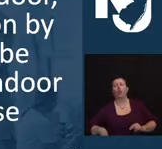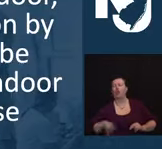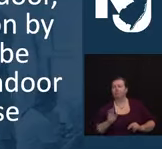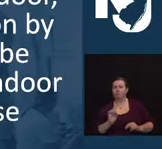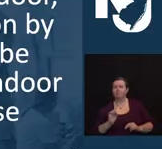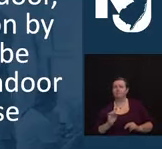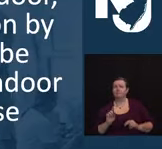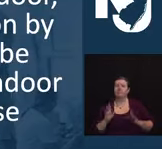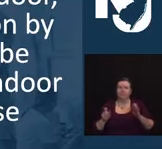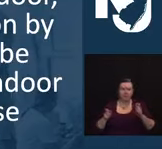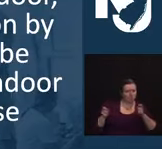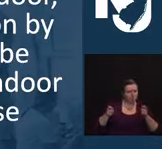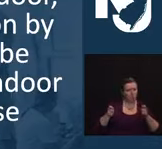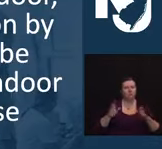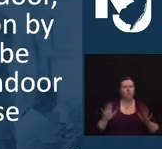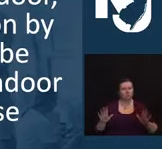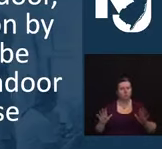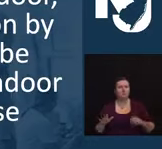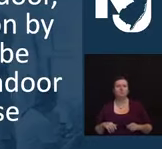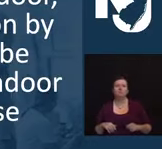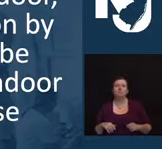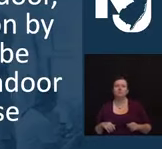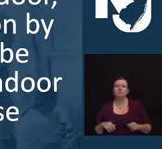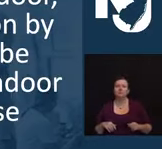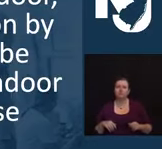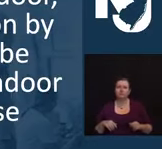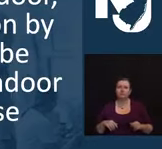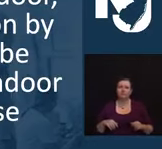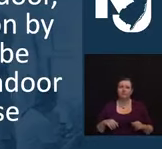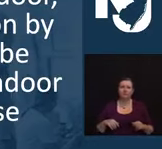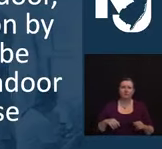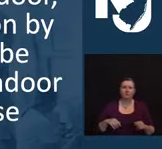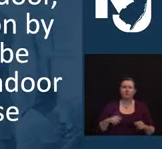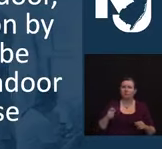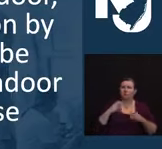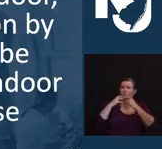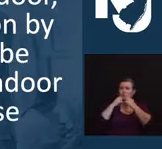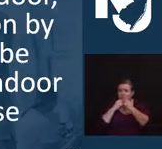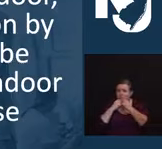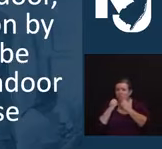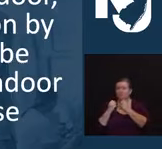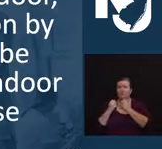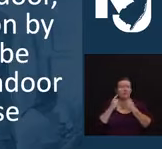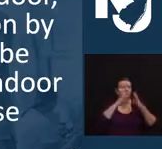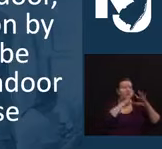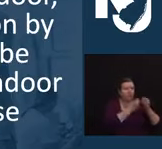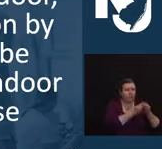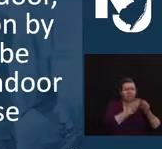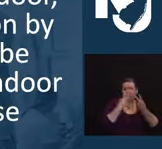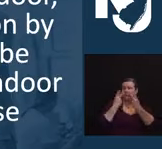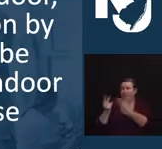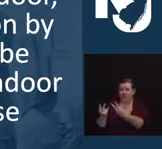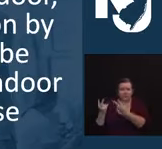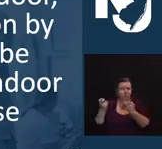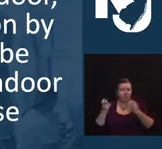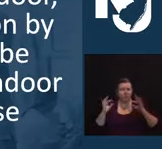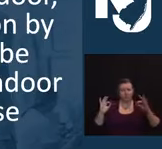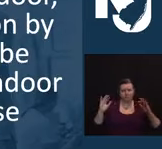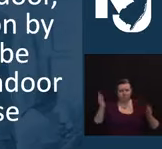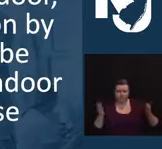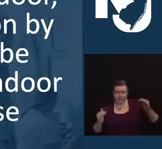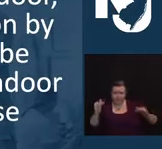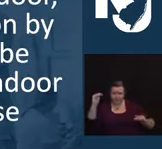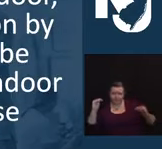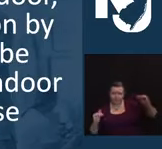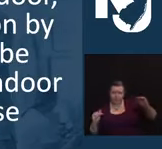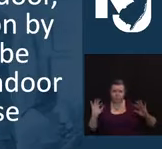loved one without a reasonable cause for health and safety. And no facility should place all residents on lockdown